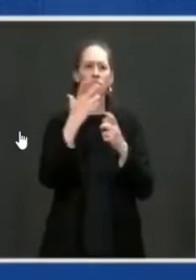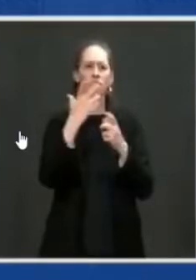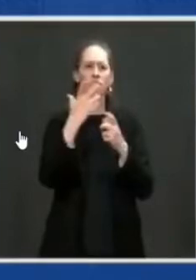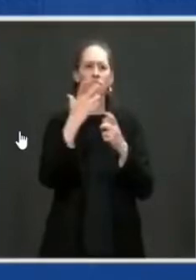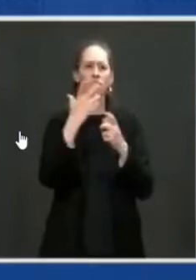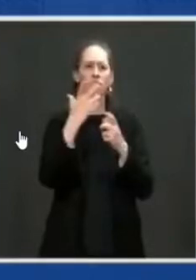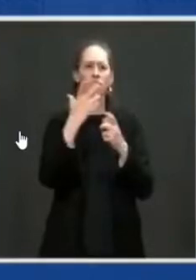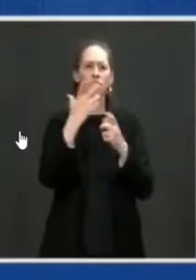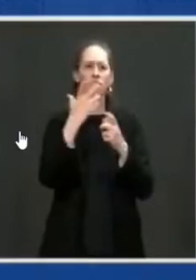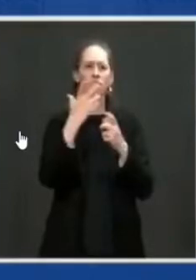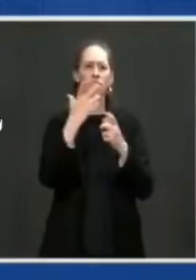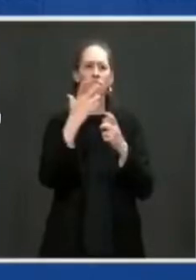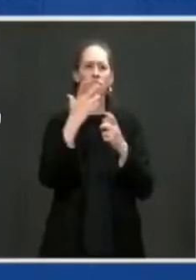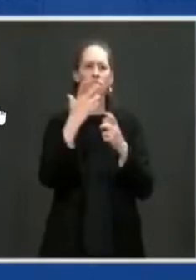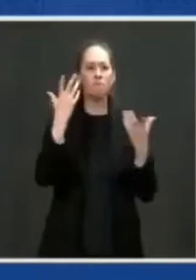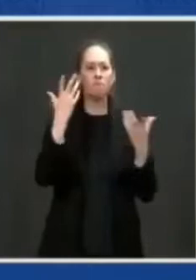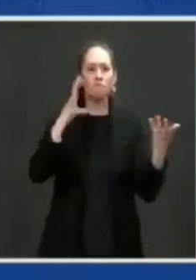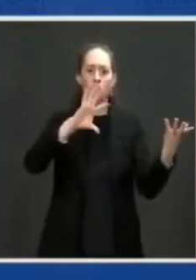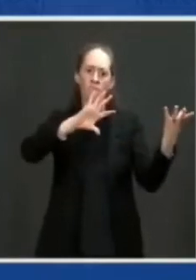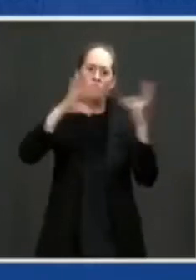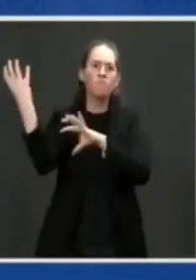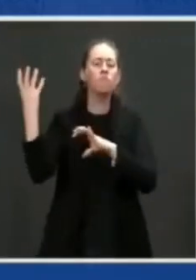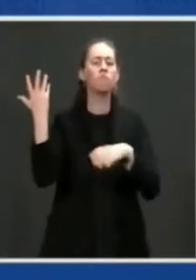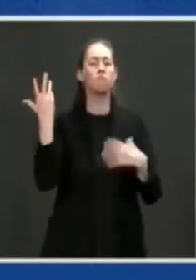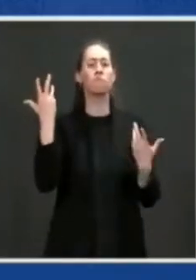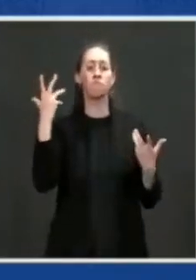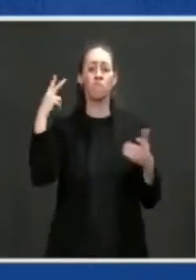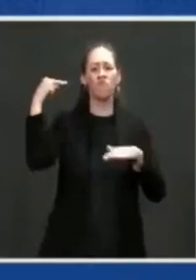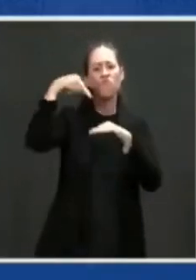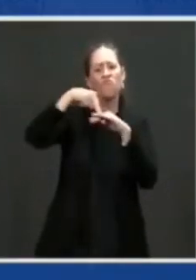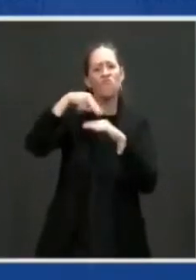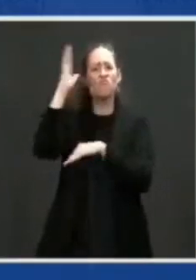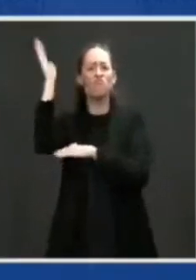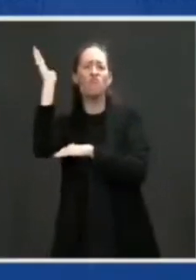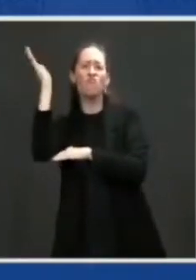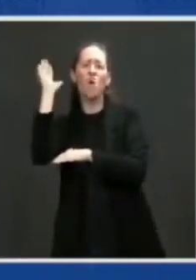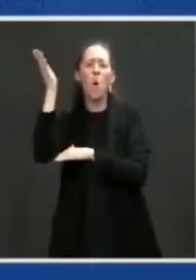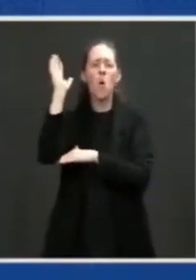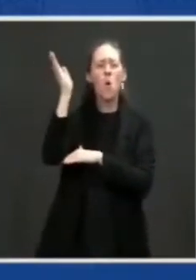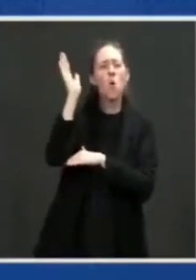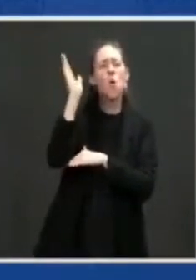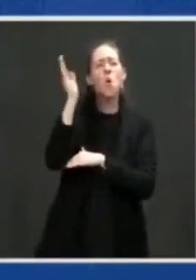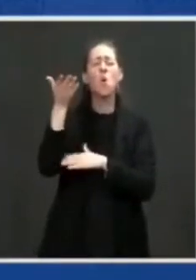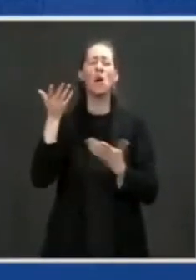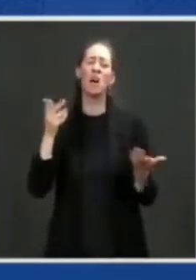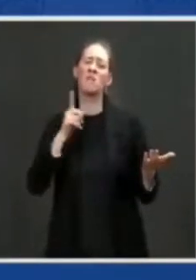isn't what it used to be. We'll have to go beyond what I'm talking about.